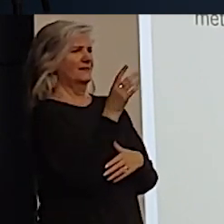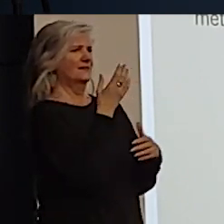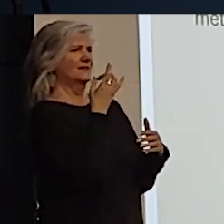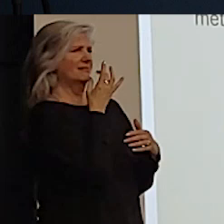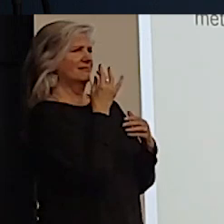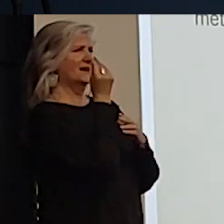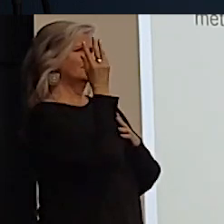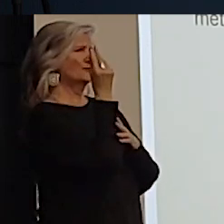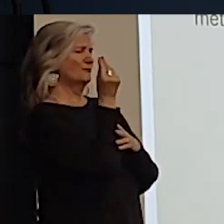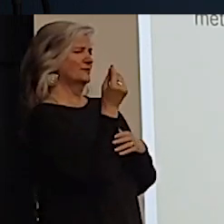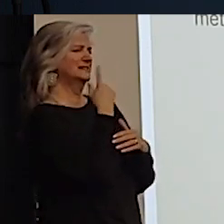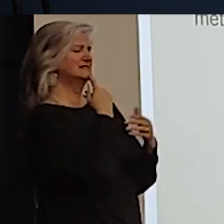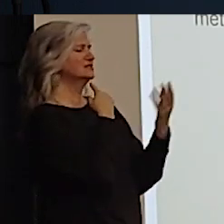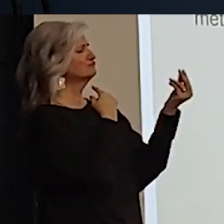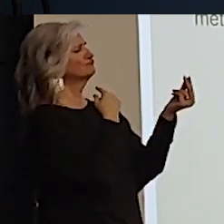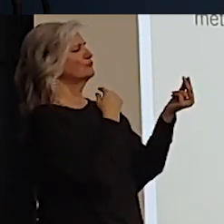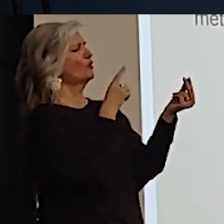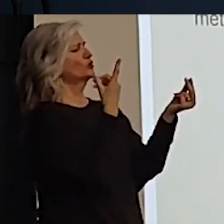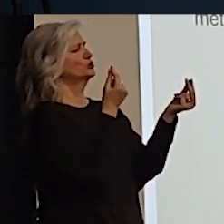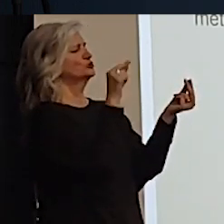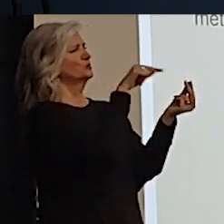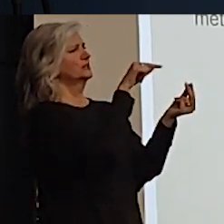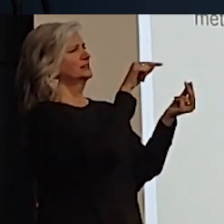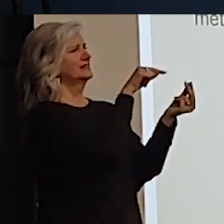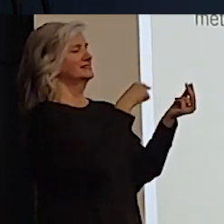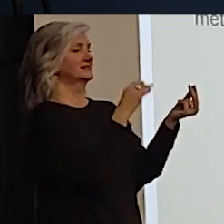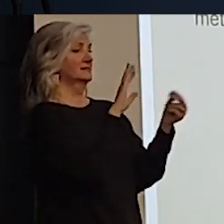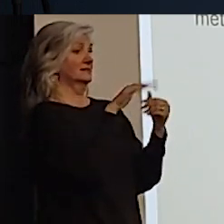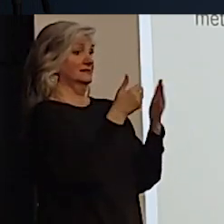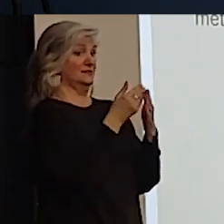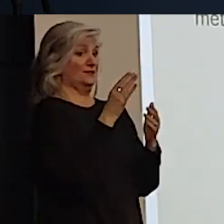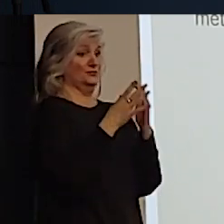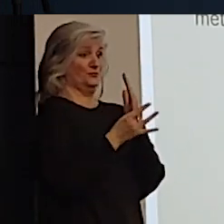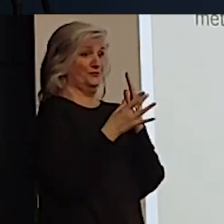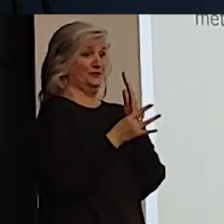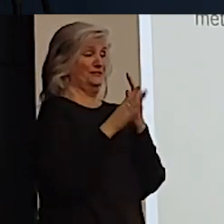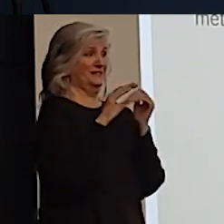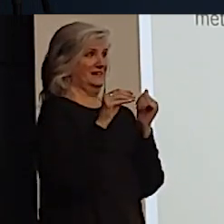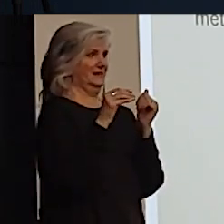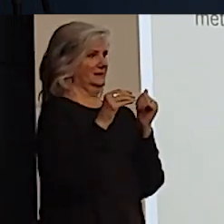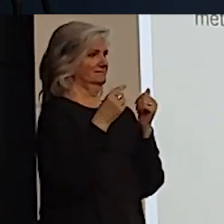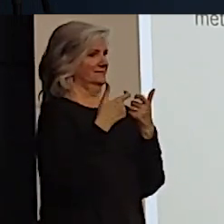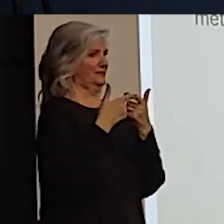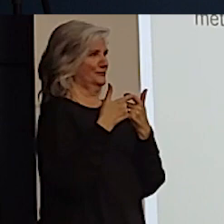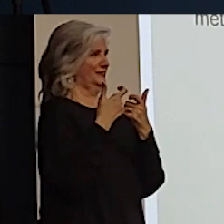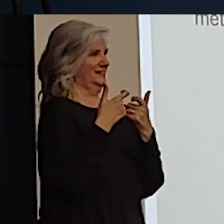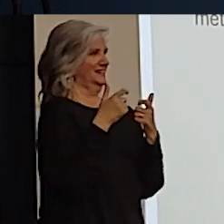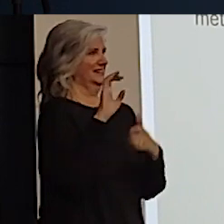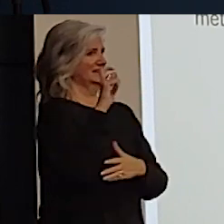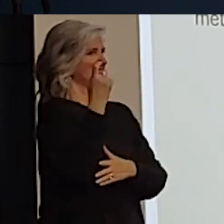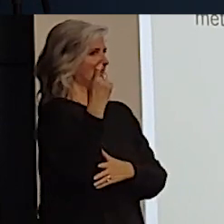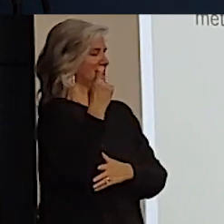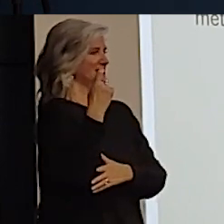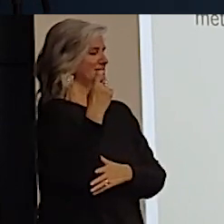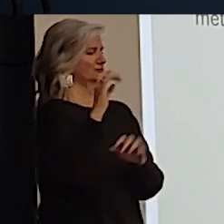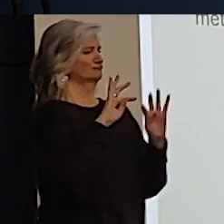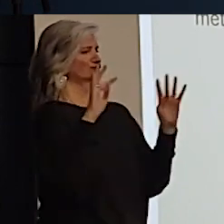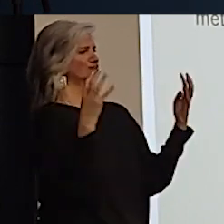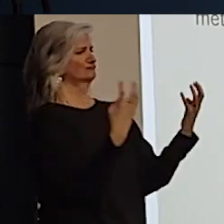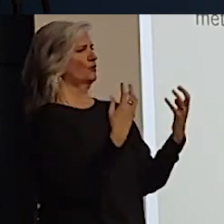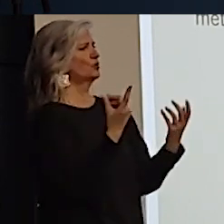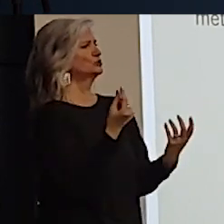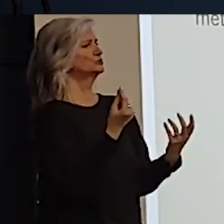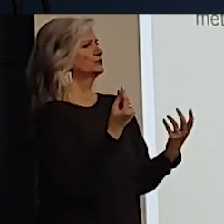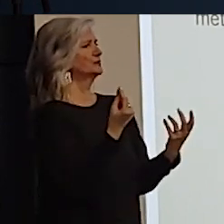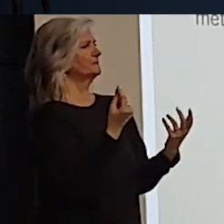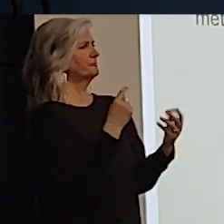going to do about these things?" And it's all the oil and electric executives. That's exactly what they did here. What are we going to do about energy efficiency? What